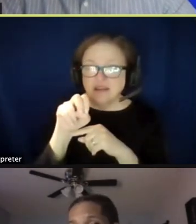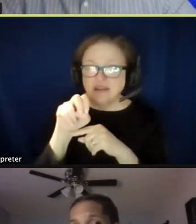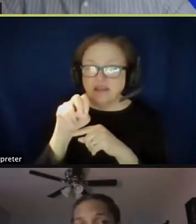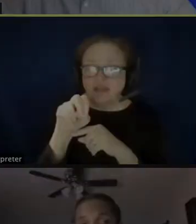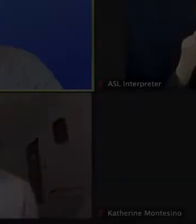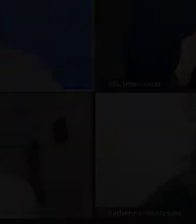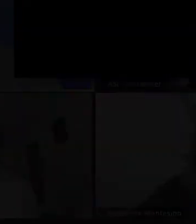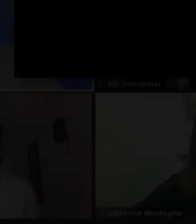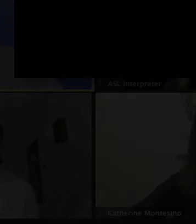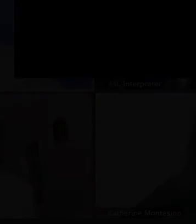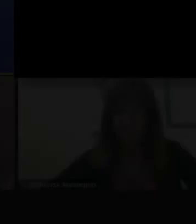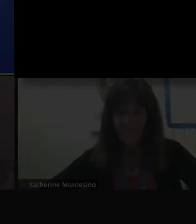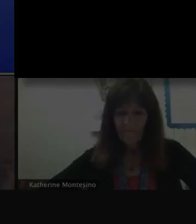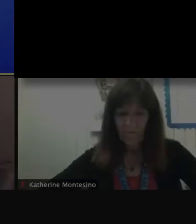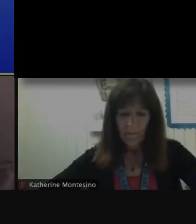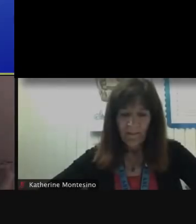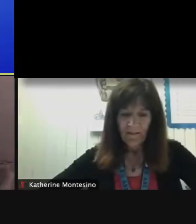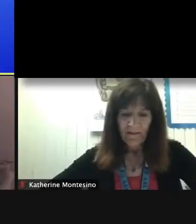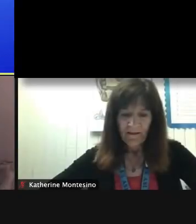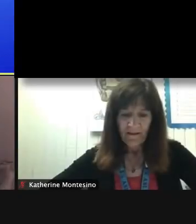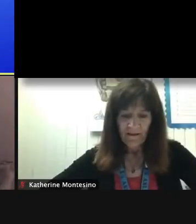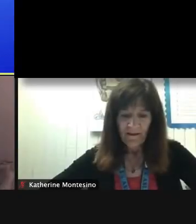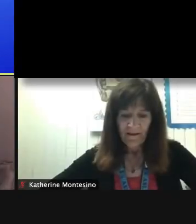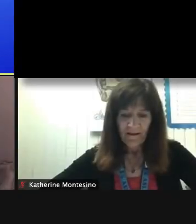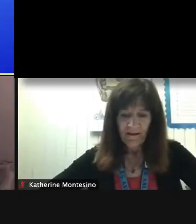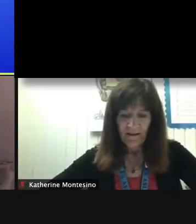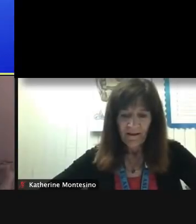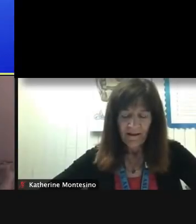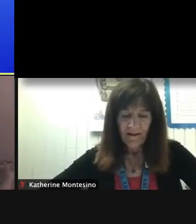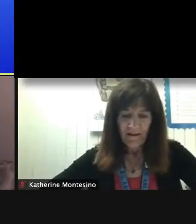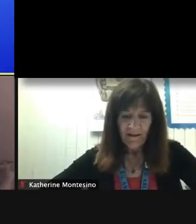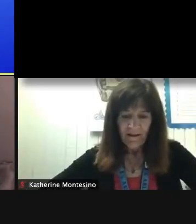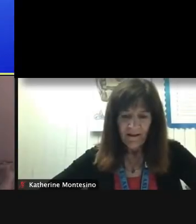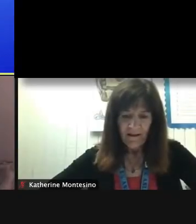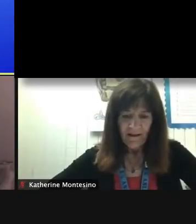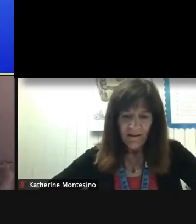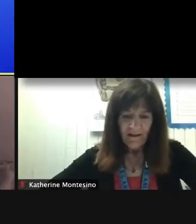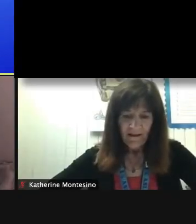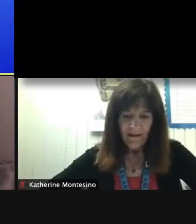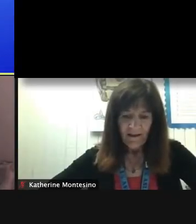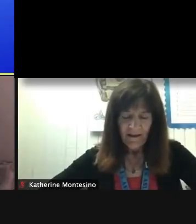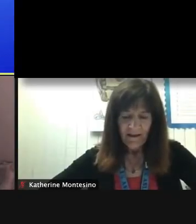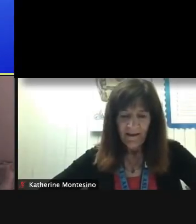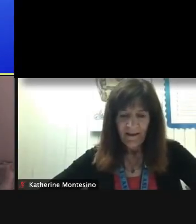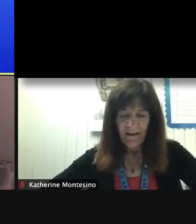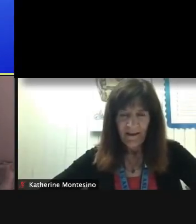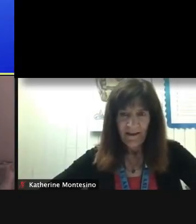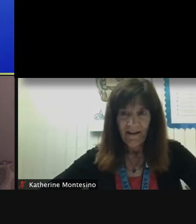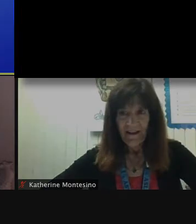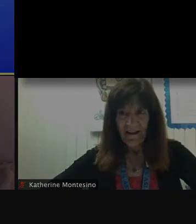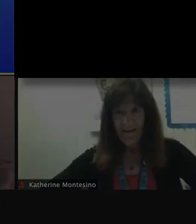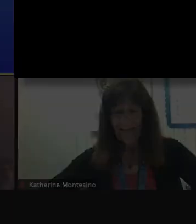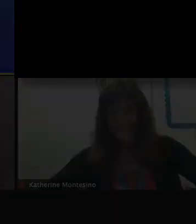what was the first time you met someone who was either deaf or hard of hearing? And how did that moment make you feel?